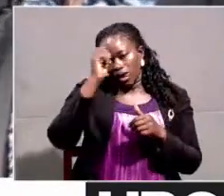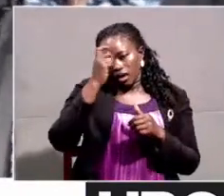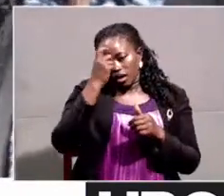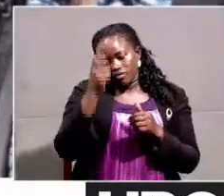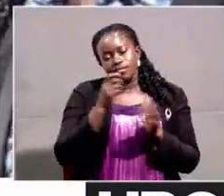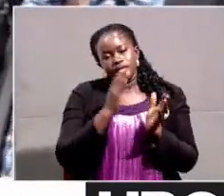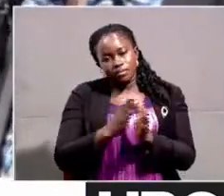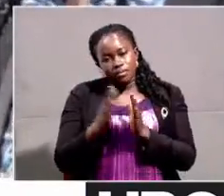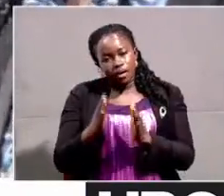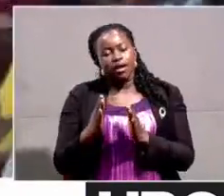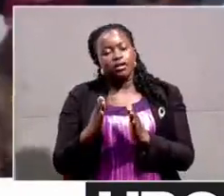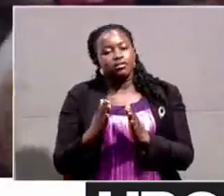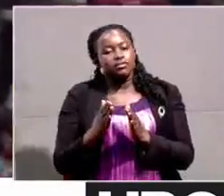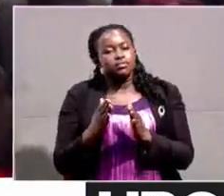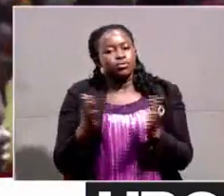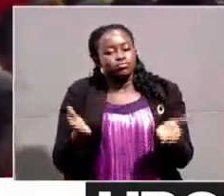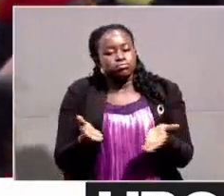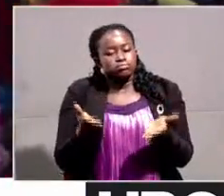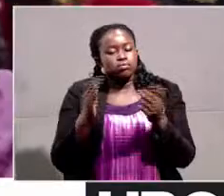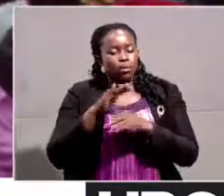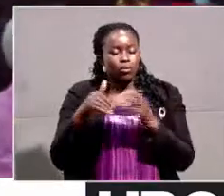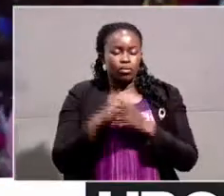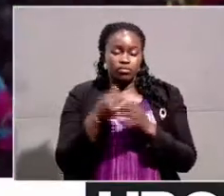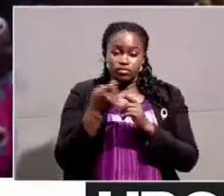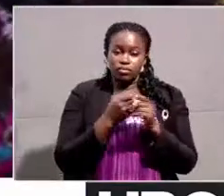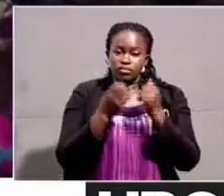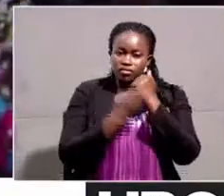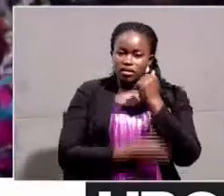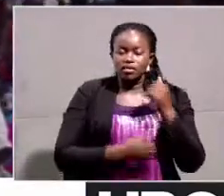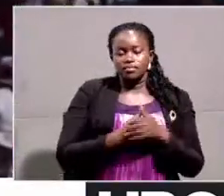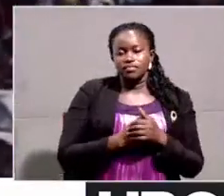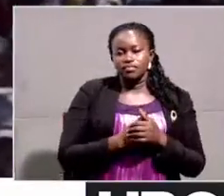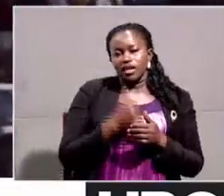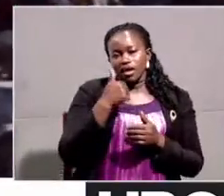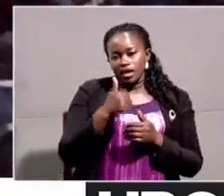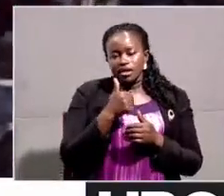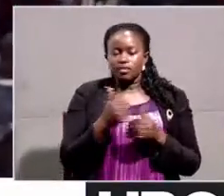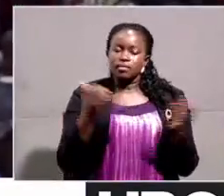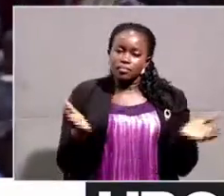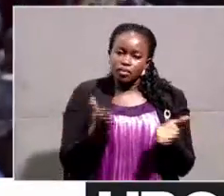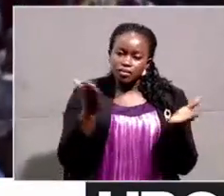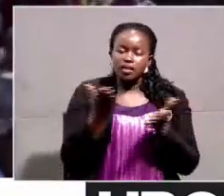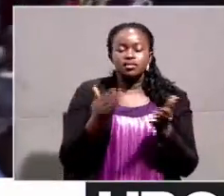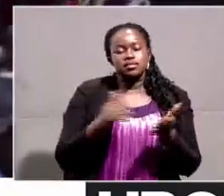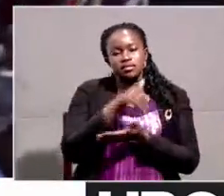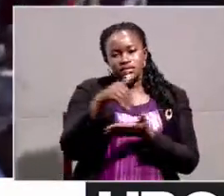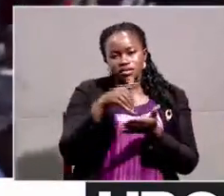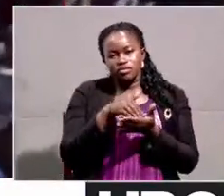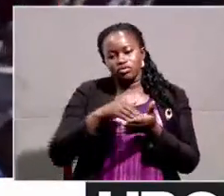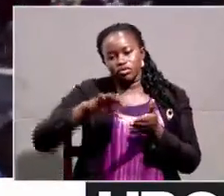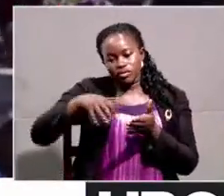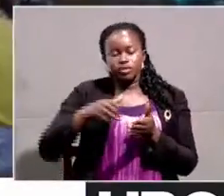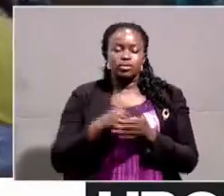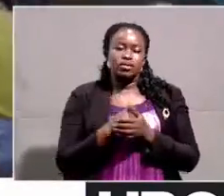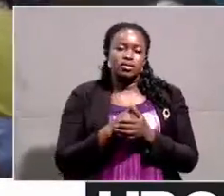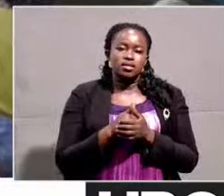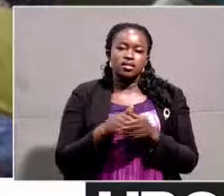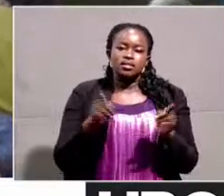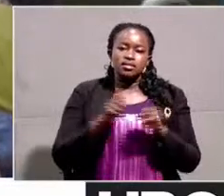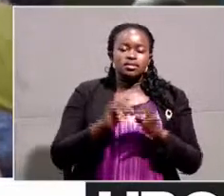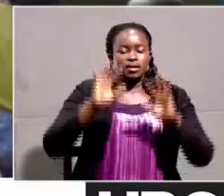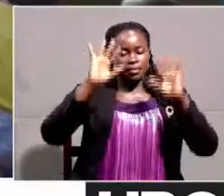get them out of poverty. But the NRM mobilizer, Central Region, Serubiri Frank, commended the